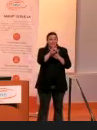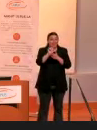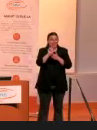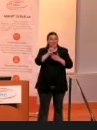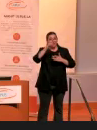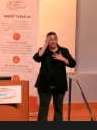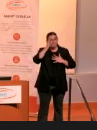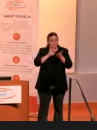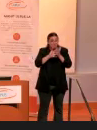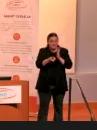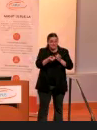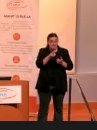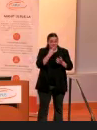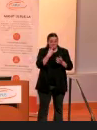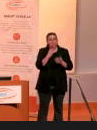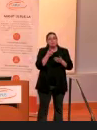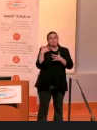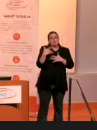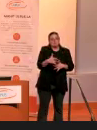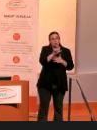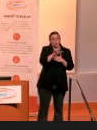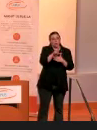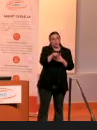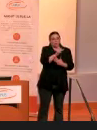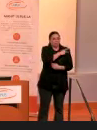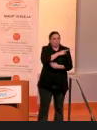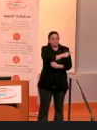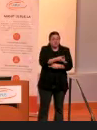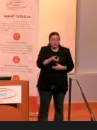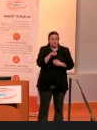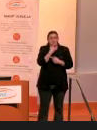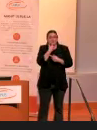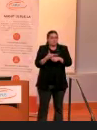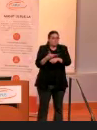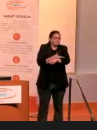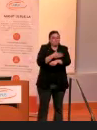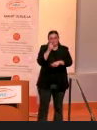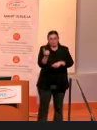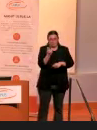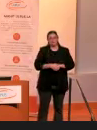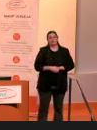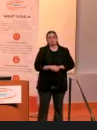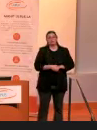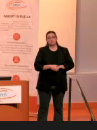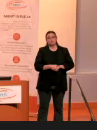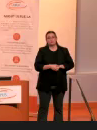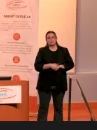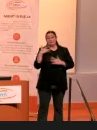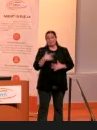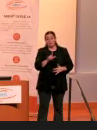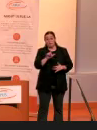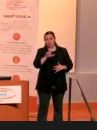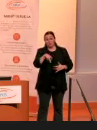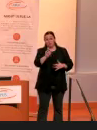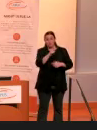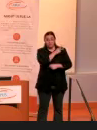And lupus patients who smoke tend to have more serious